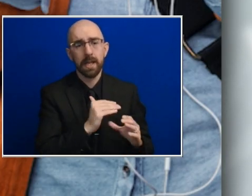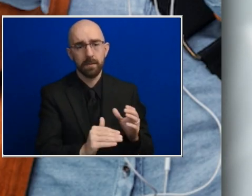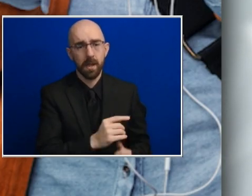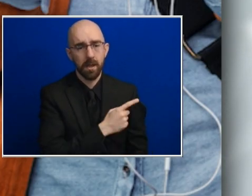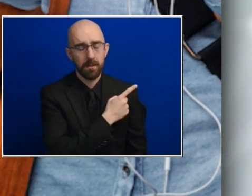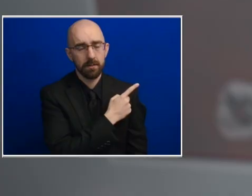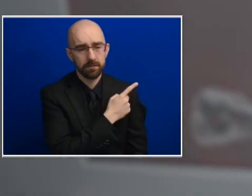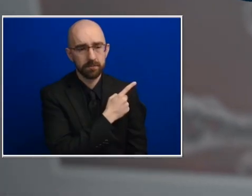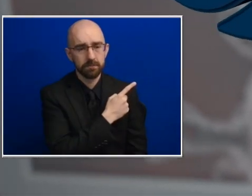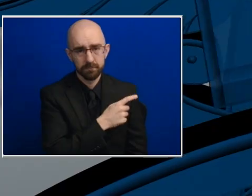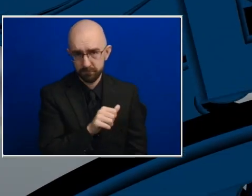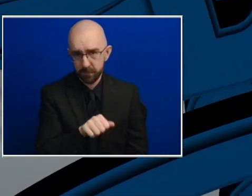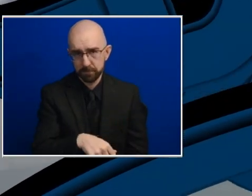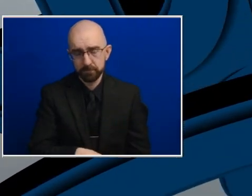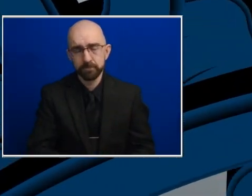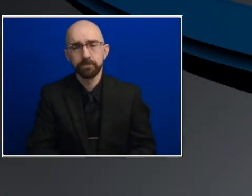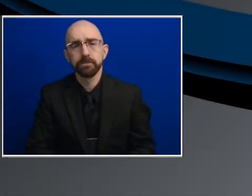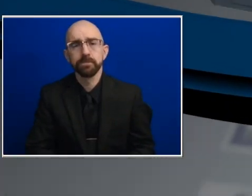Network.